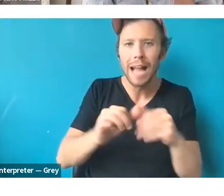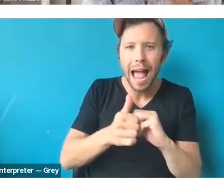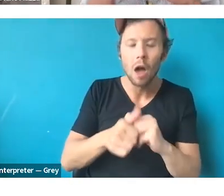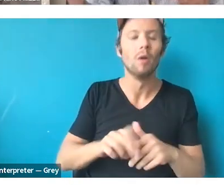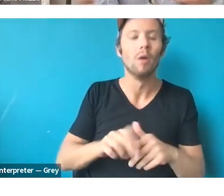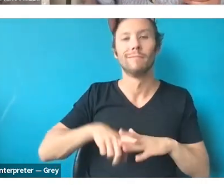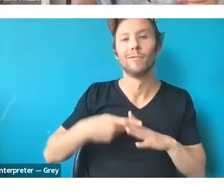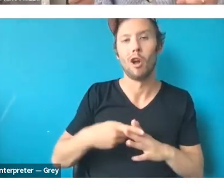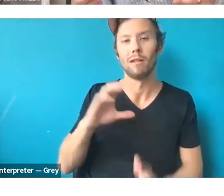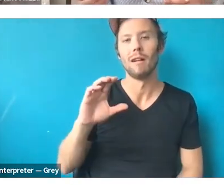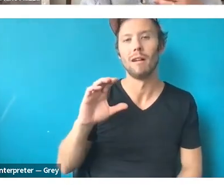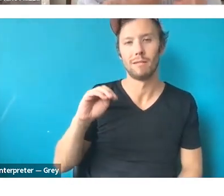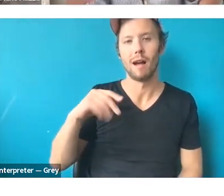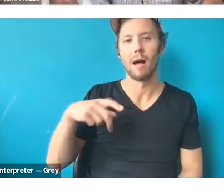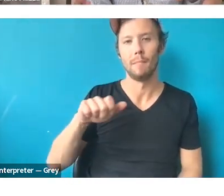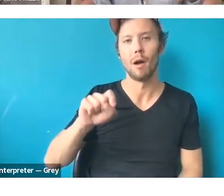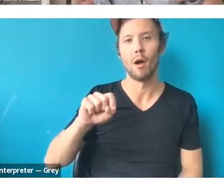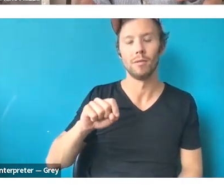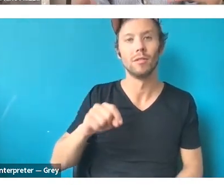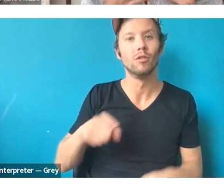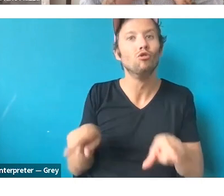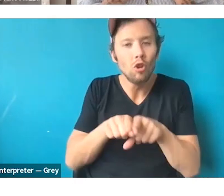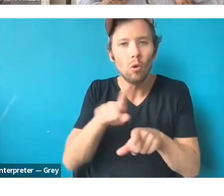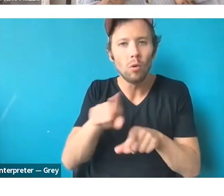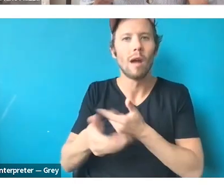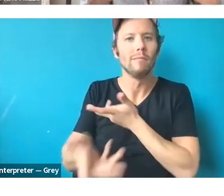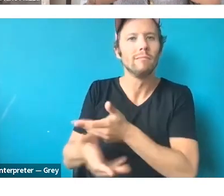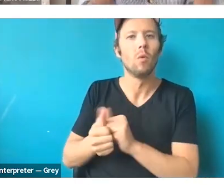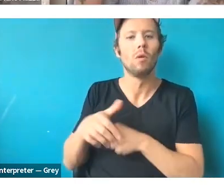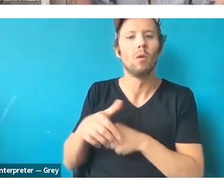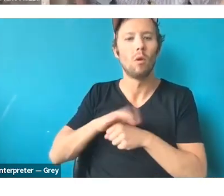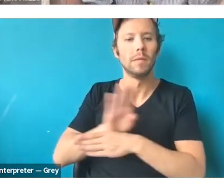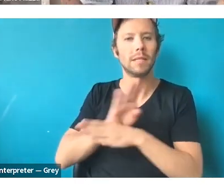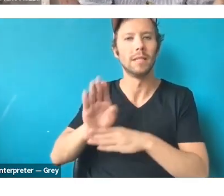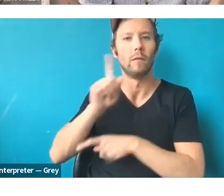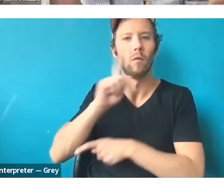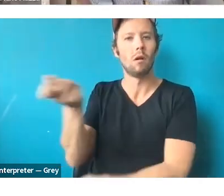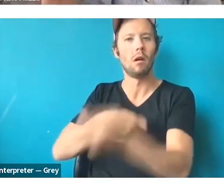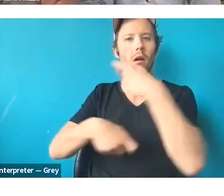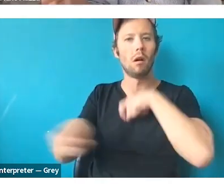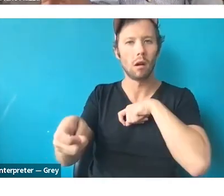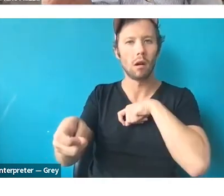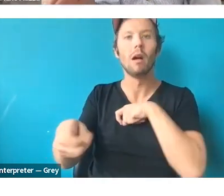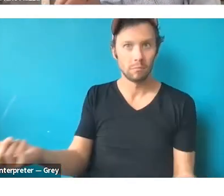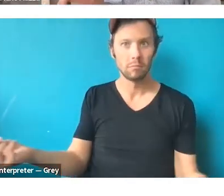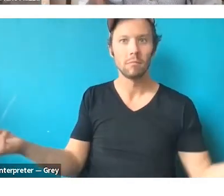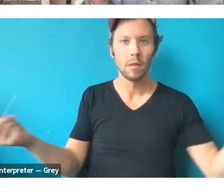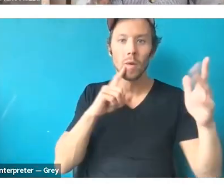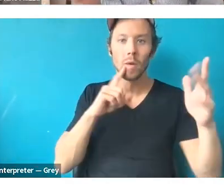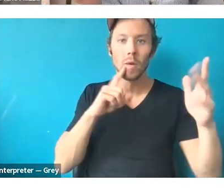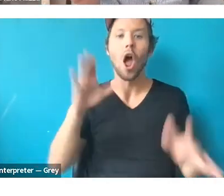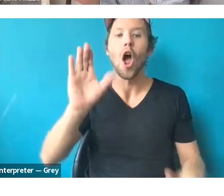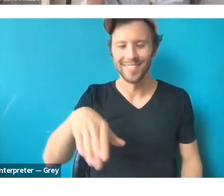businesses about diverting some of that waste and making art with it, which actually, to me, is super exciting. There is a Chipotle